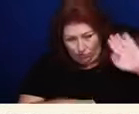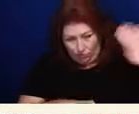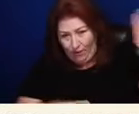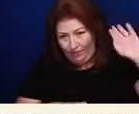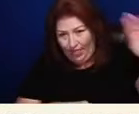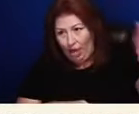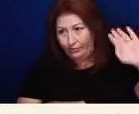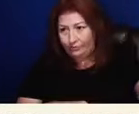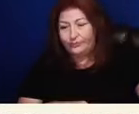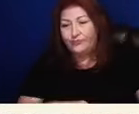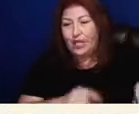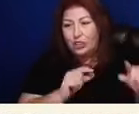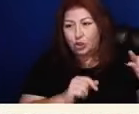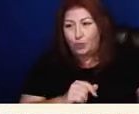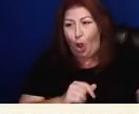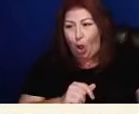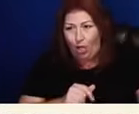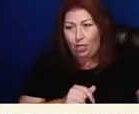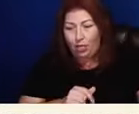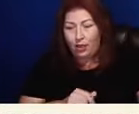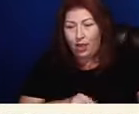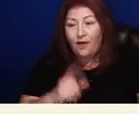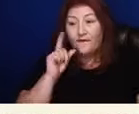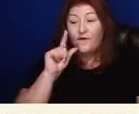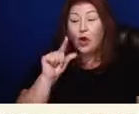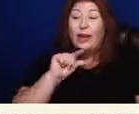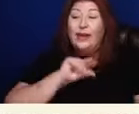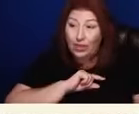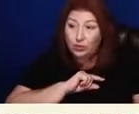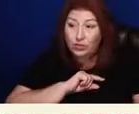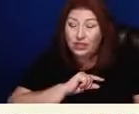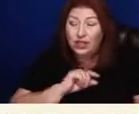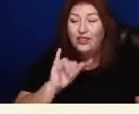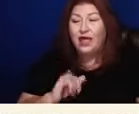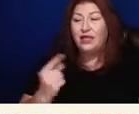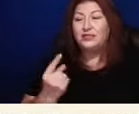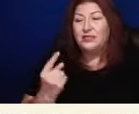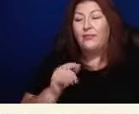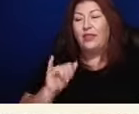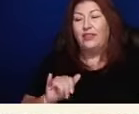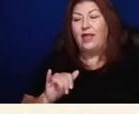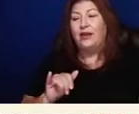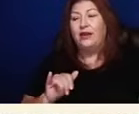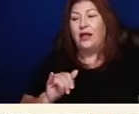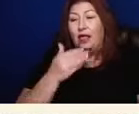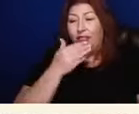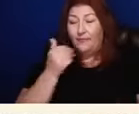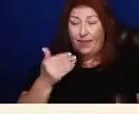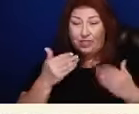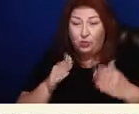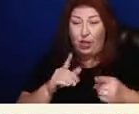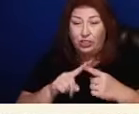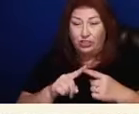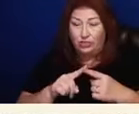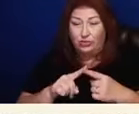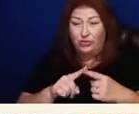small. And for guilt, you know, that's something that the best way out of guilt is